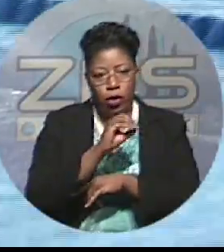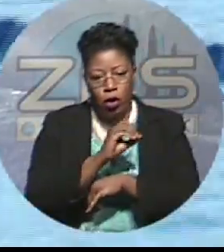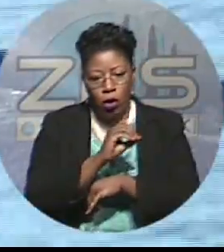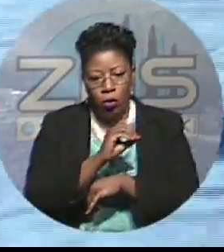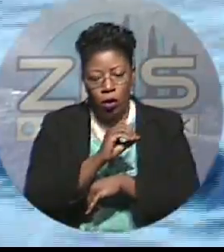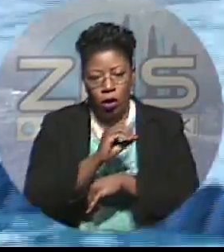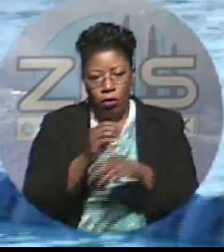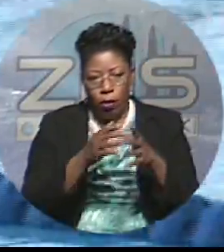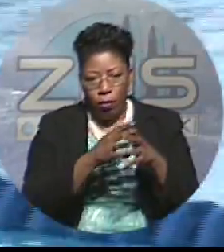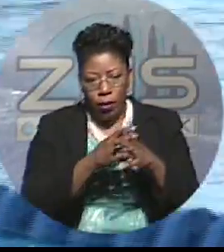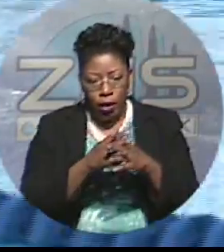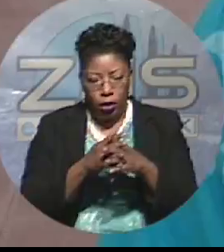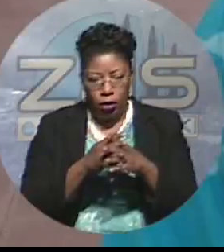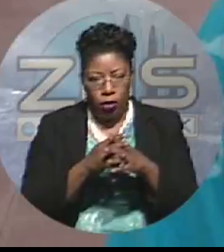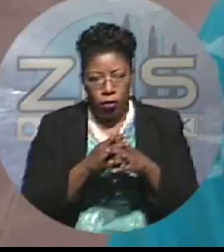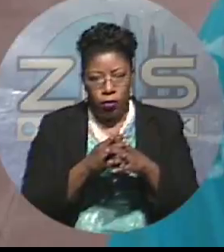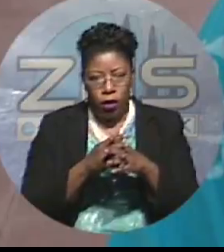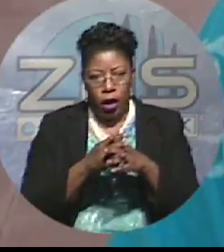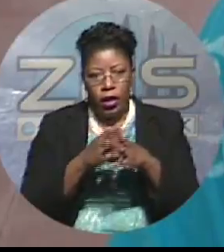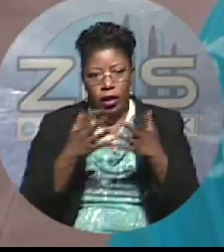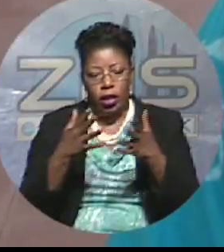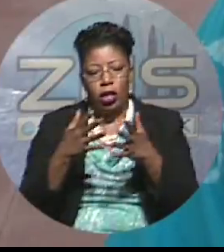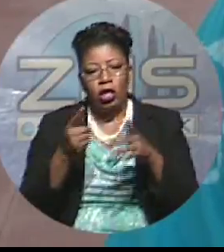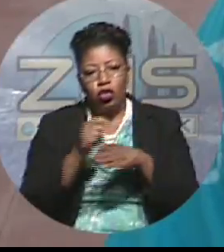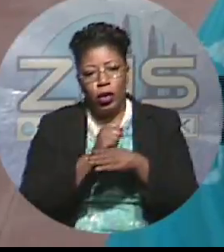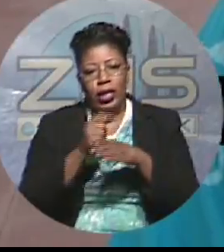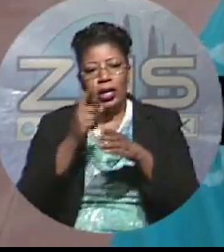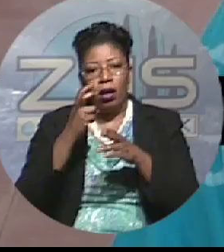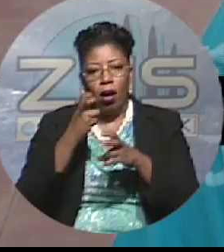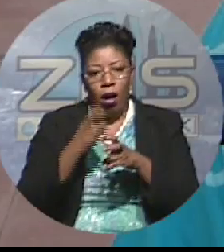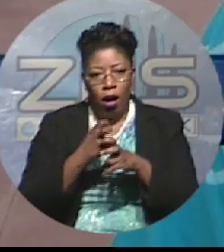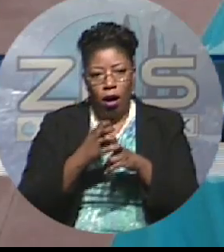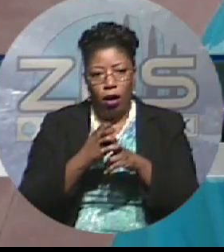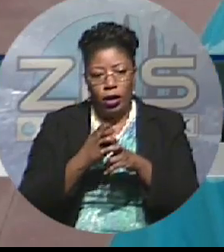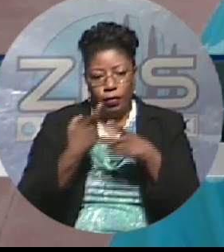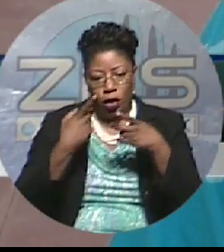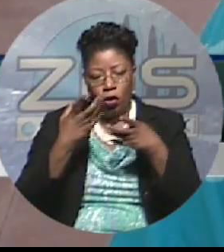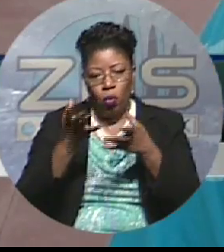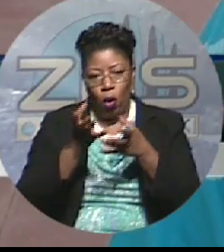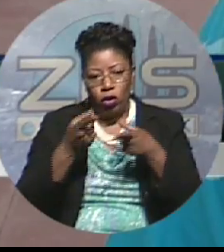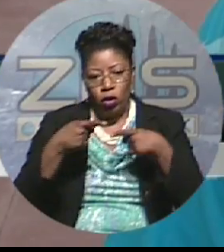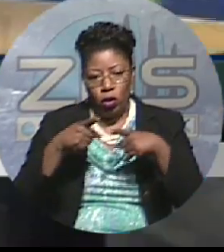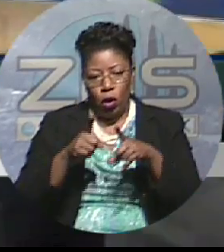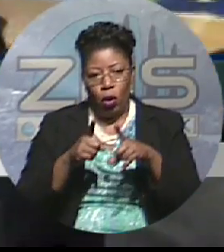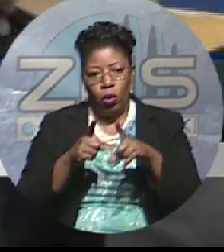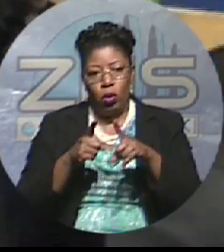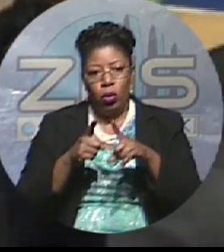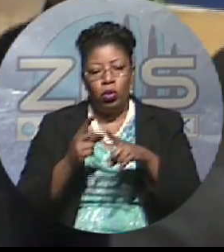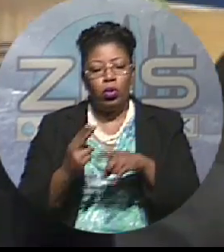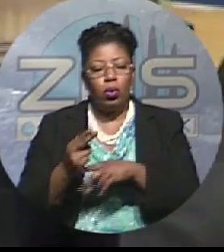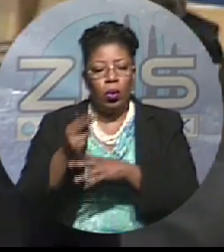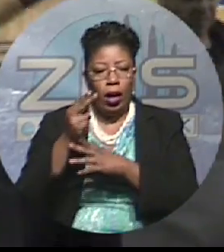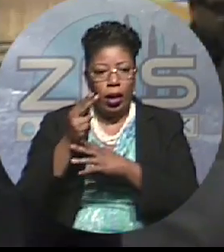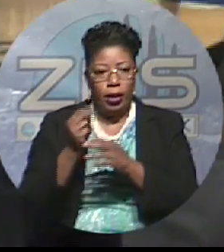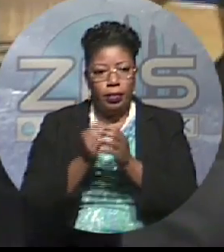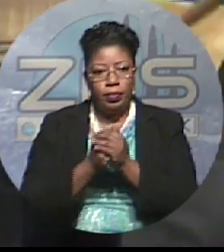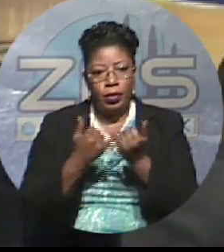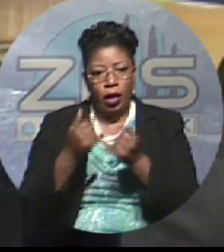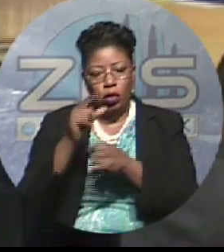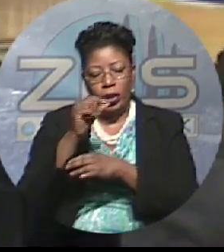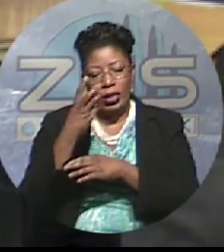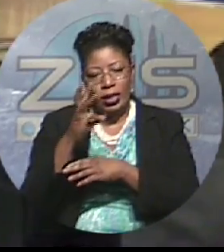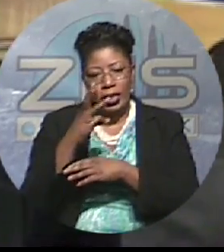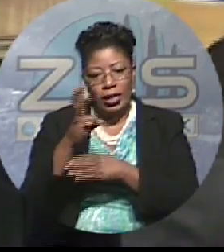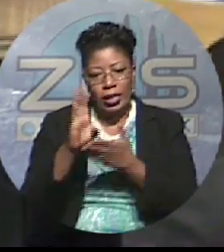Central America. They're training hard, but they have to go even harder if they really want to get to the top like Joanna and Ariana. The 2016 Men's